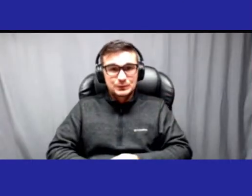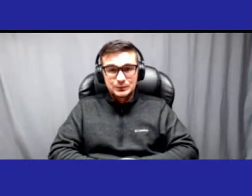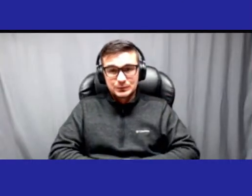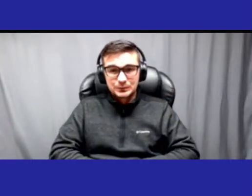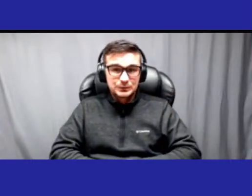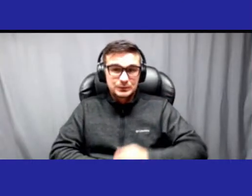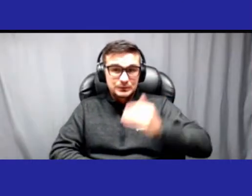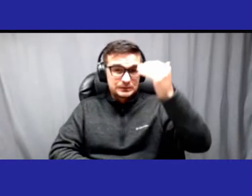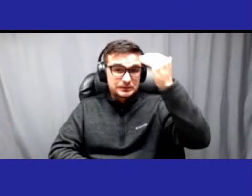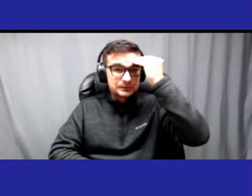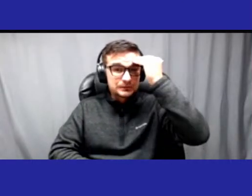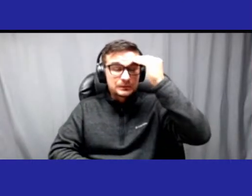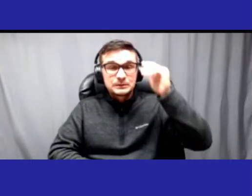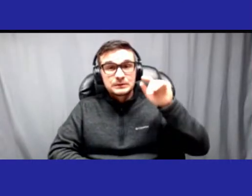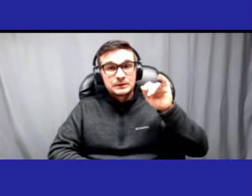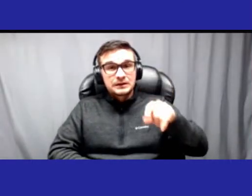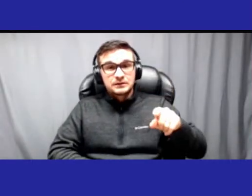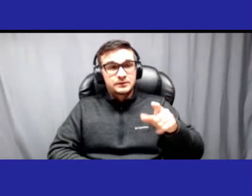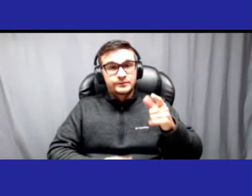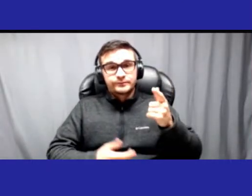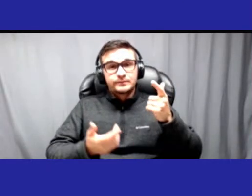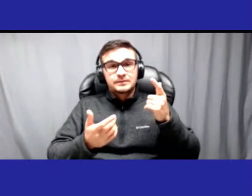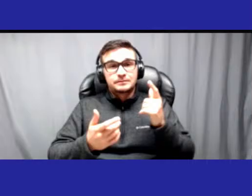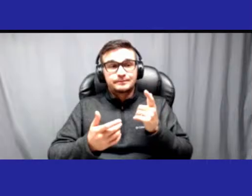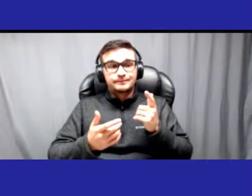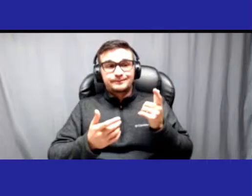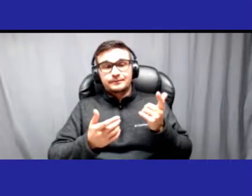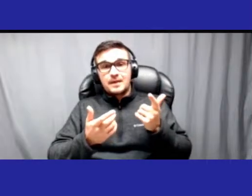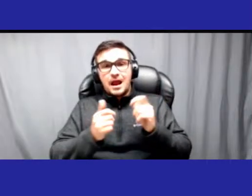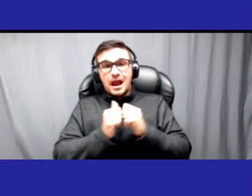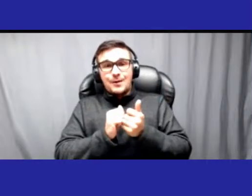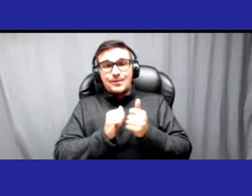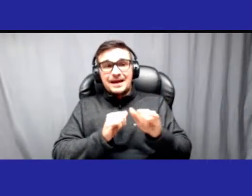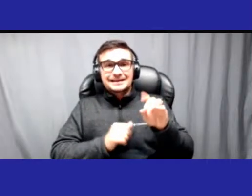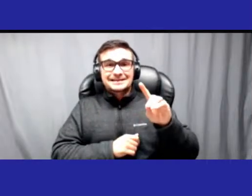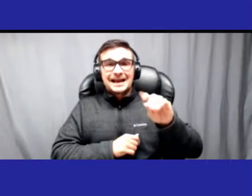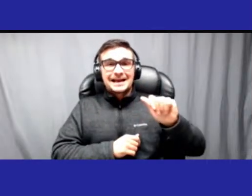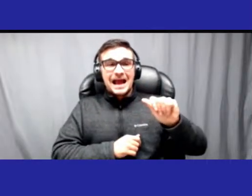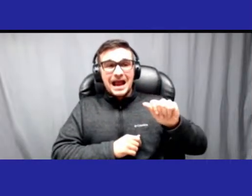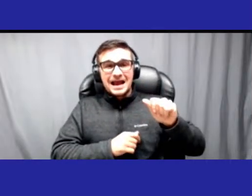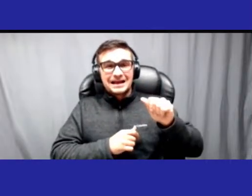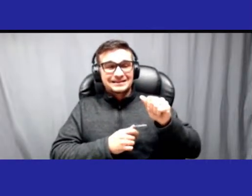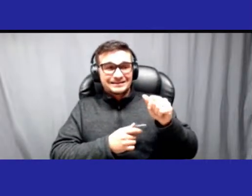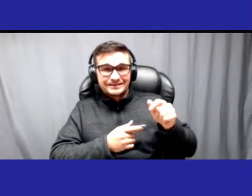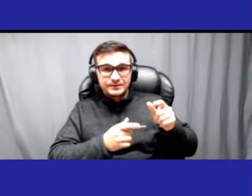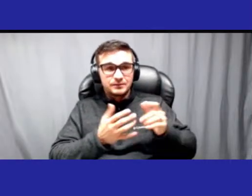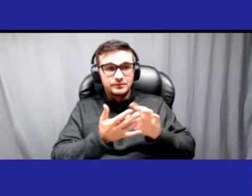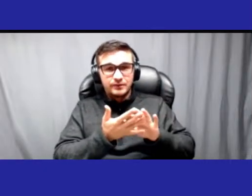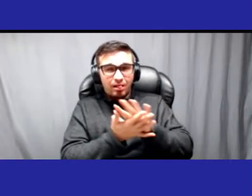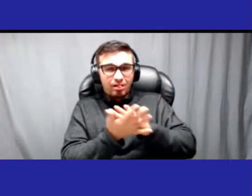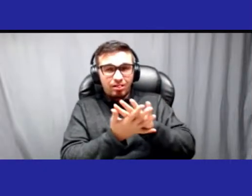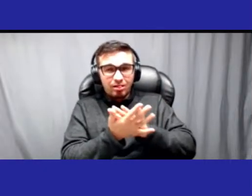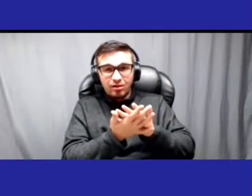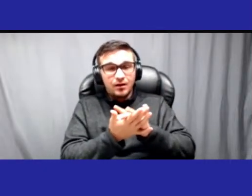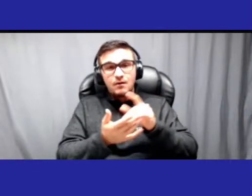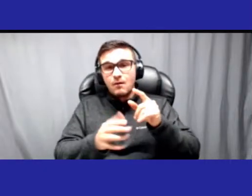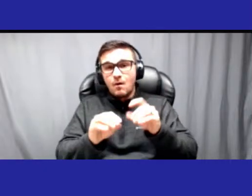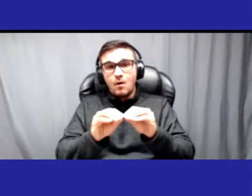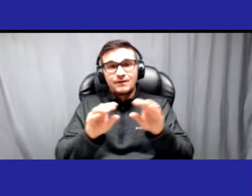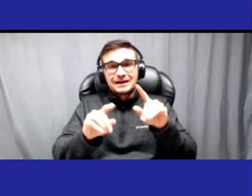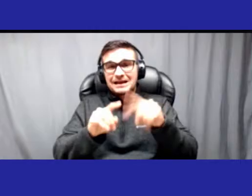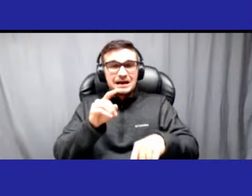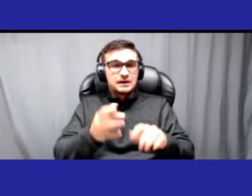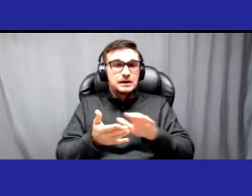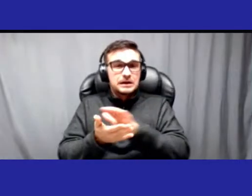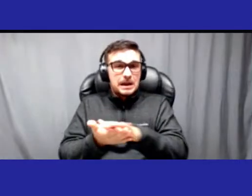a figment of how the data were shown in that time. Well, obviously, we can't clean up old data. It is what it is. It is from